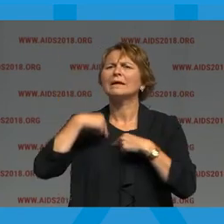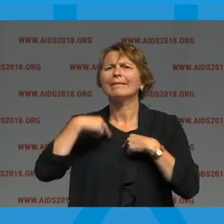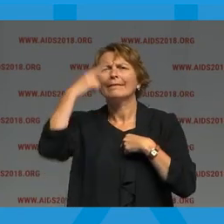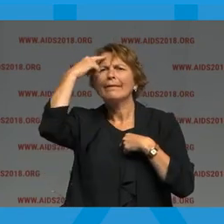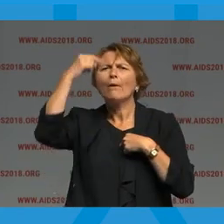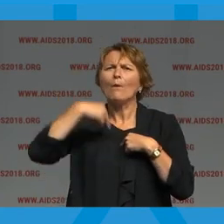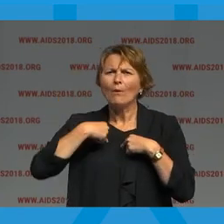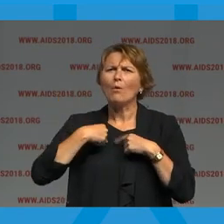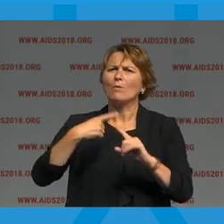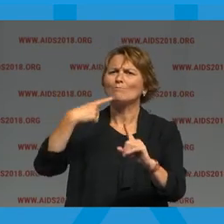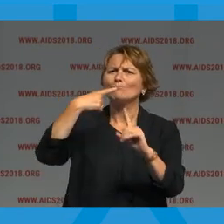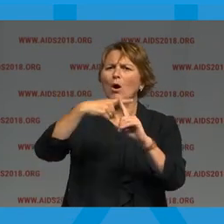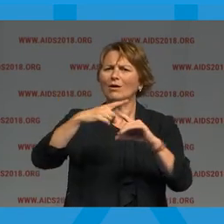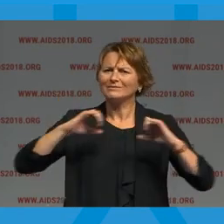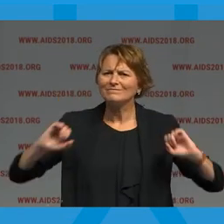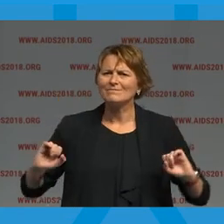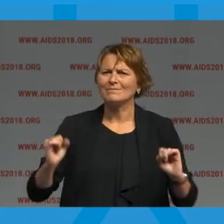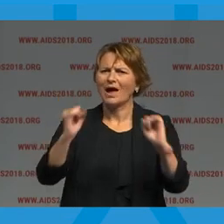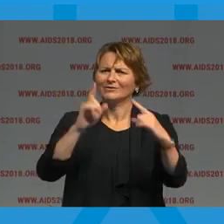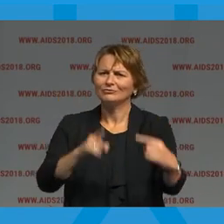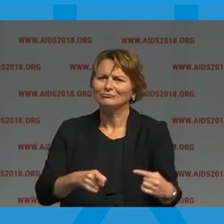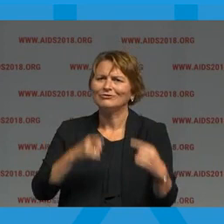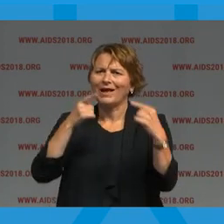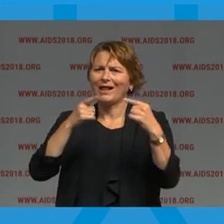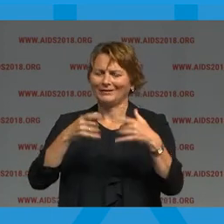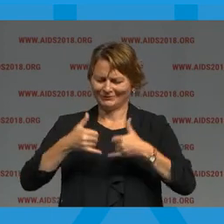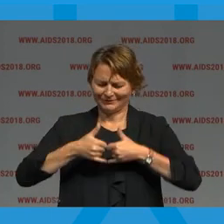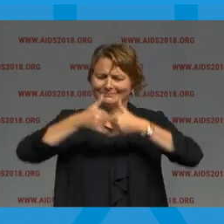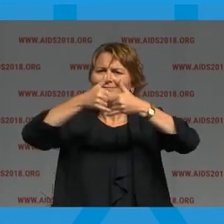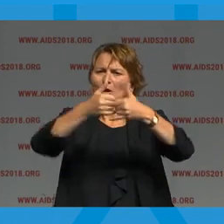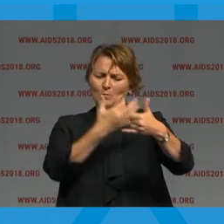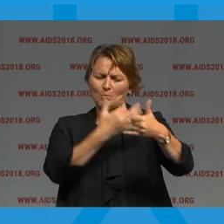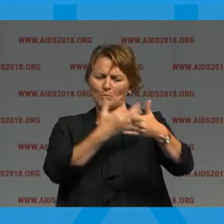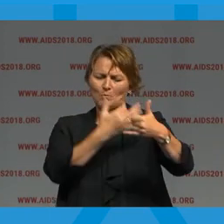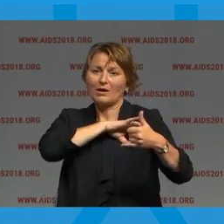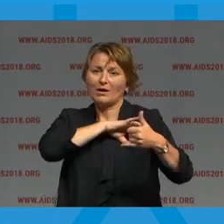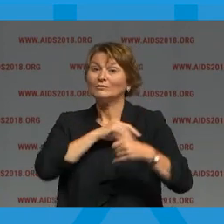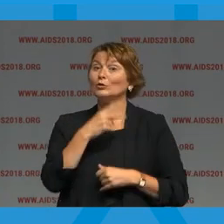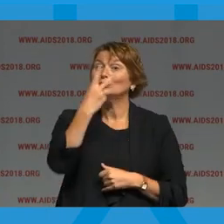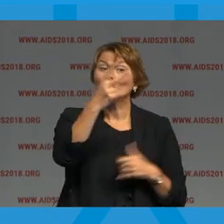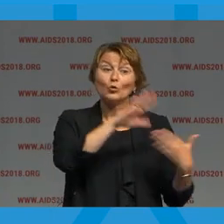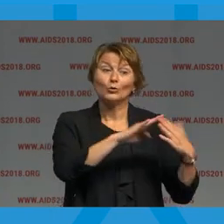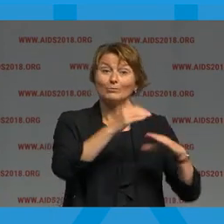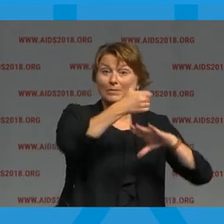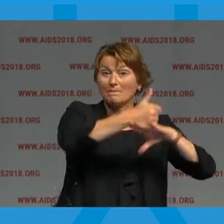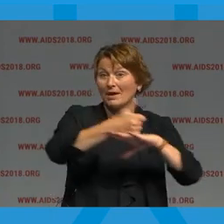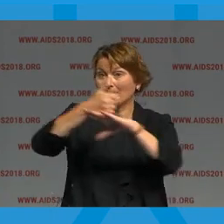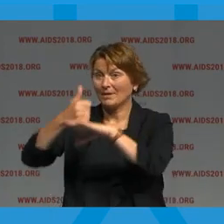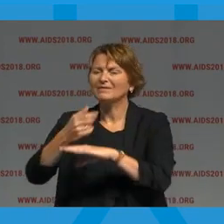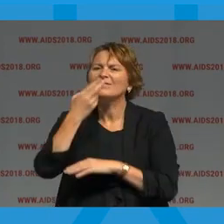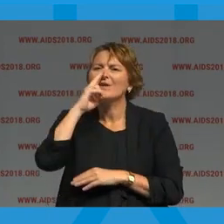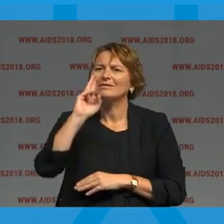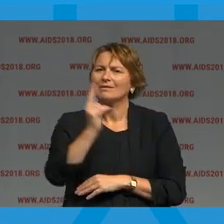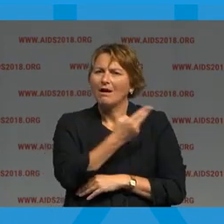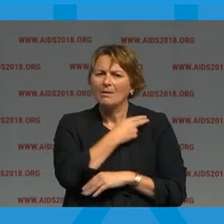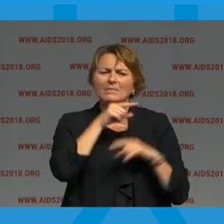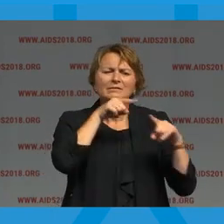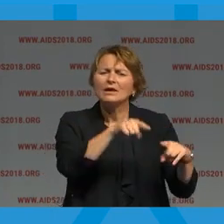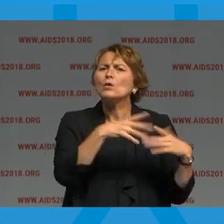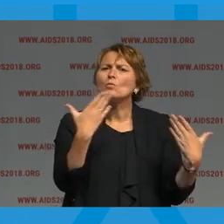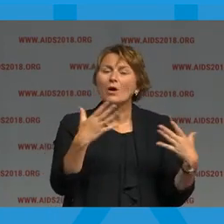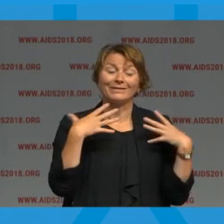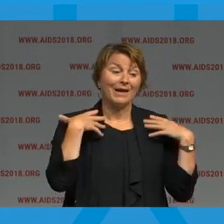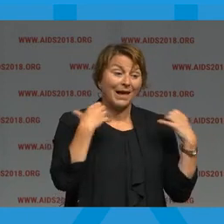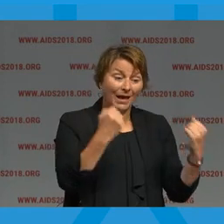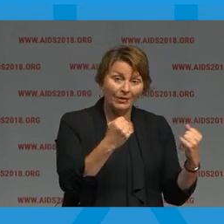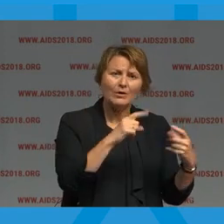Challenge Prize to two community-based organisations working in Vietnam, which link communities and health facilities together